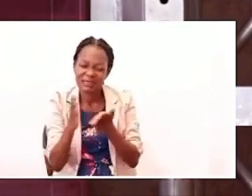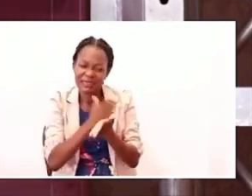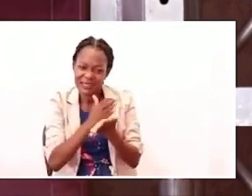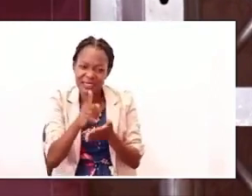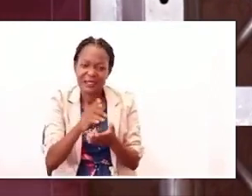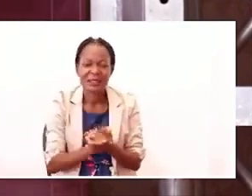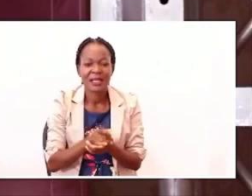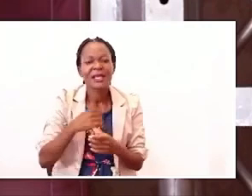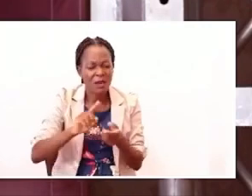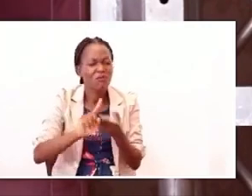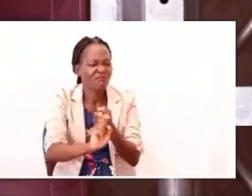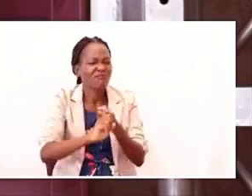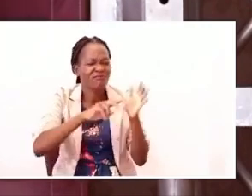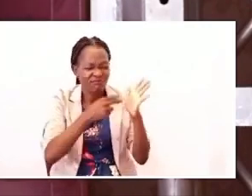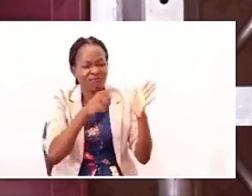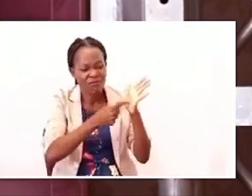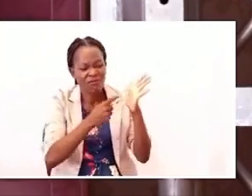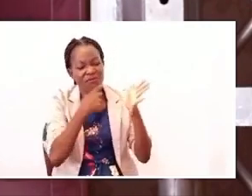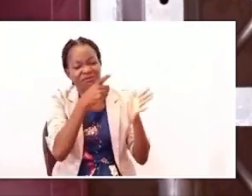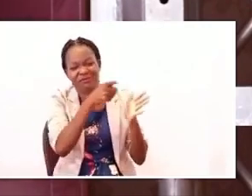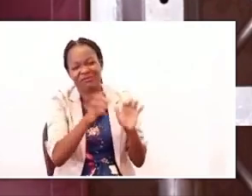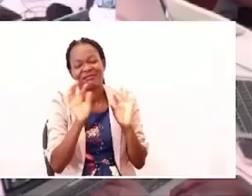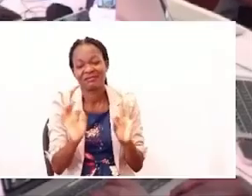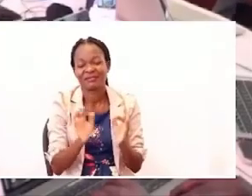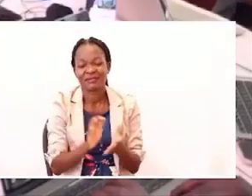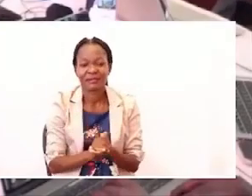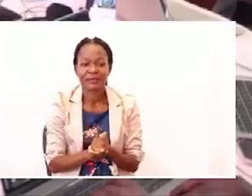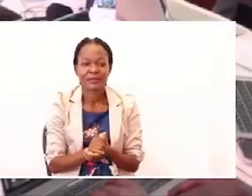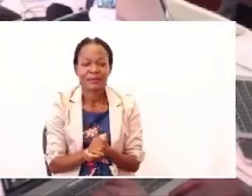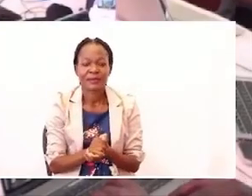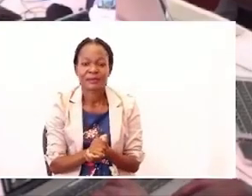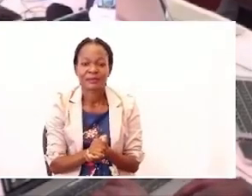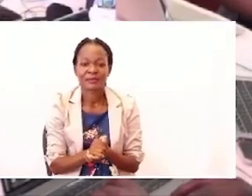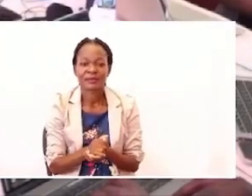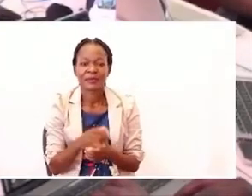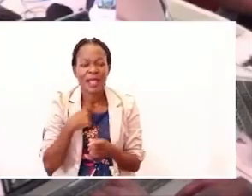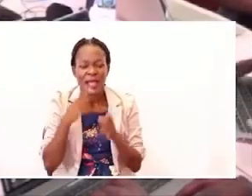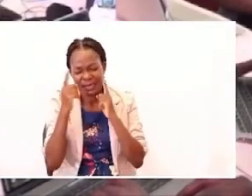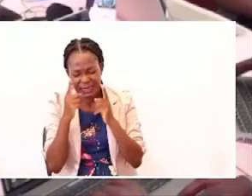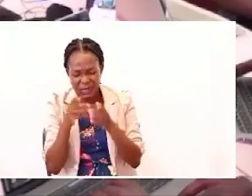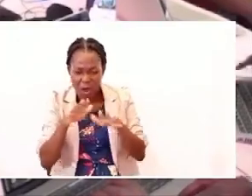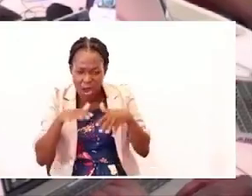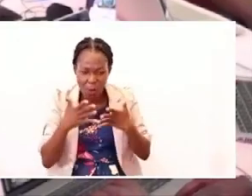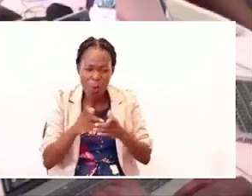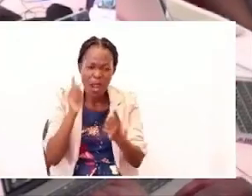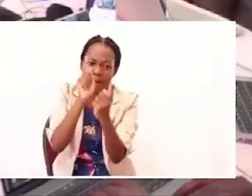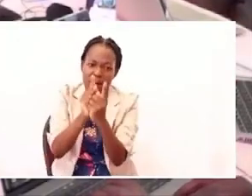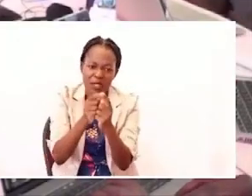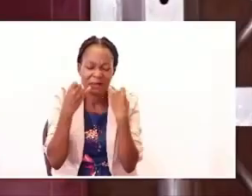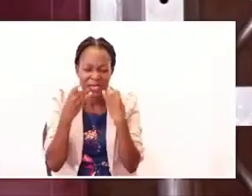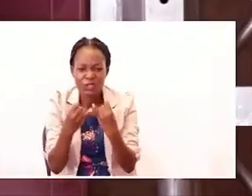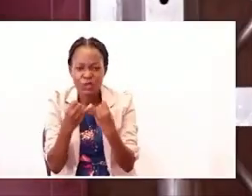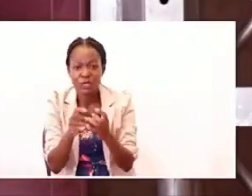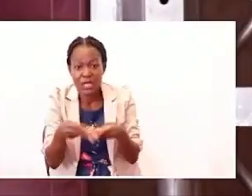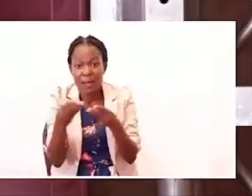views, if that is what we should be calling them. And I think that this way of approaching things is overdue. We cannot afford